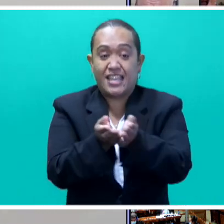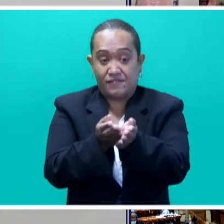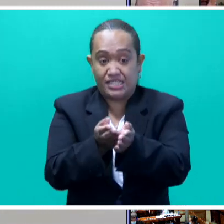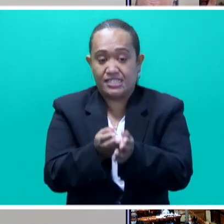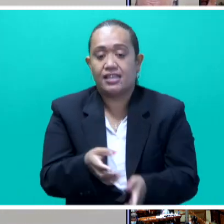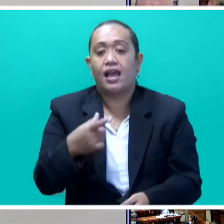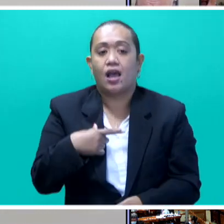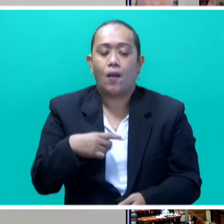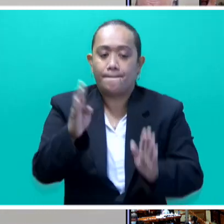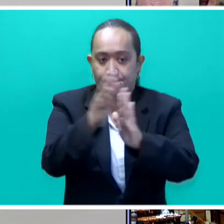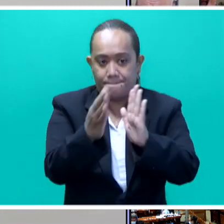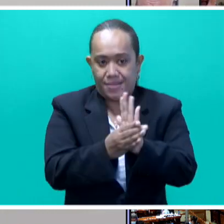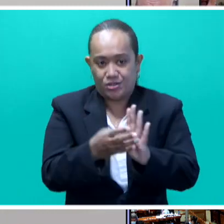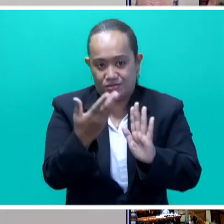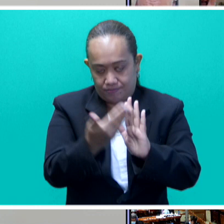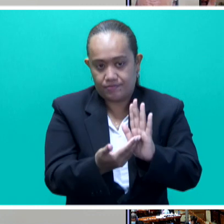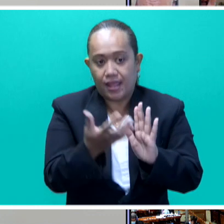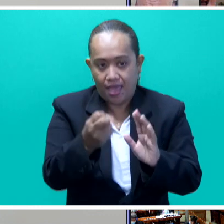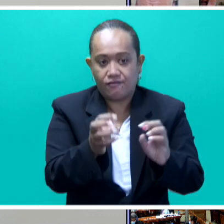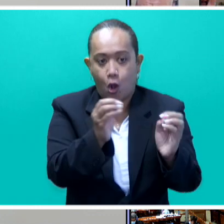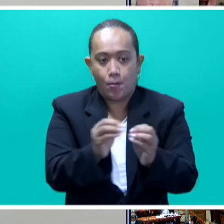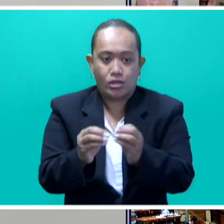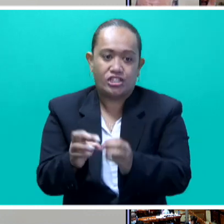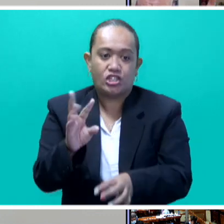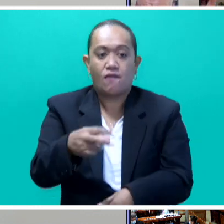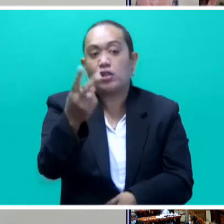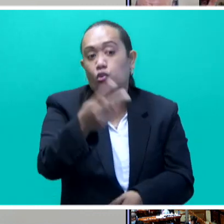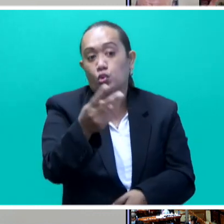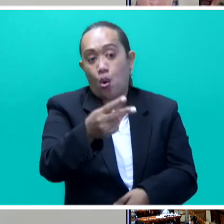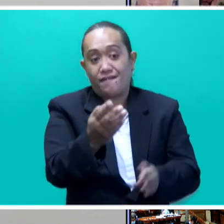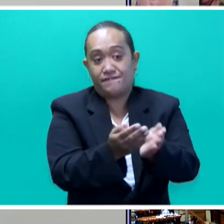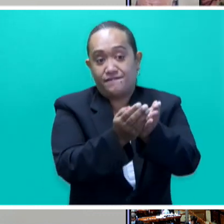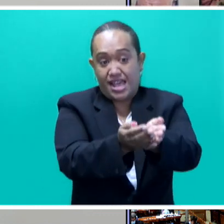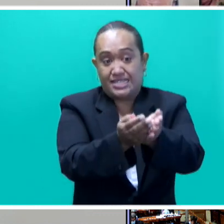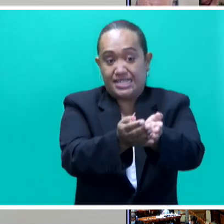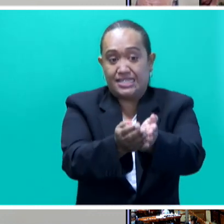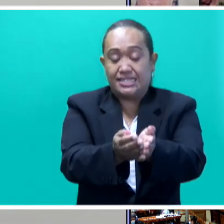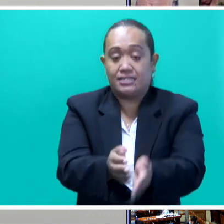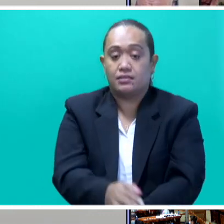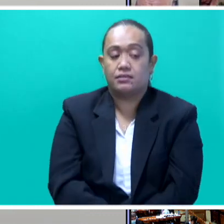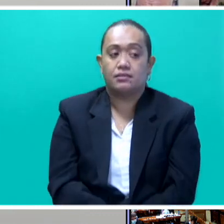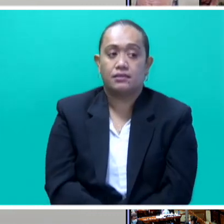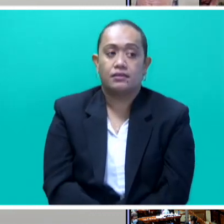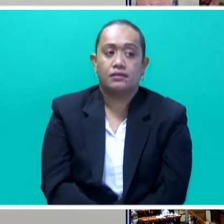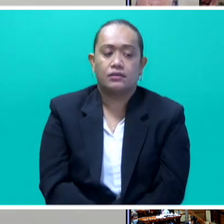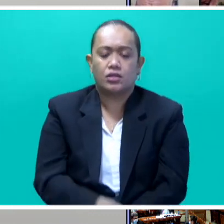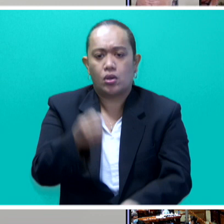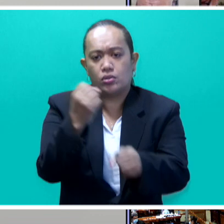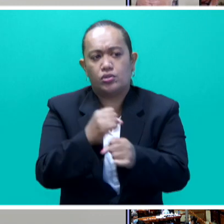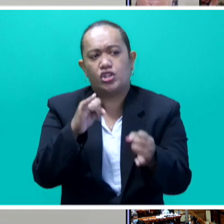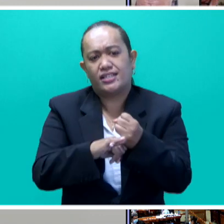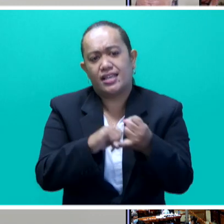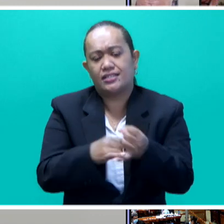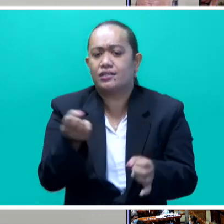given budget for maintenance and operations of these 12 vessels. Mr. Speaker, so the GSS has been at the front line of the second wave